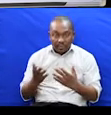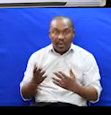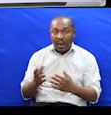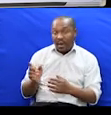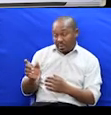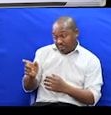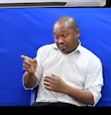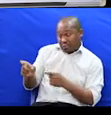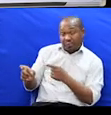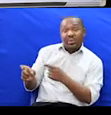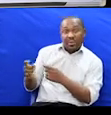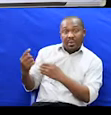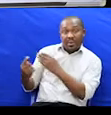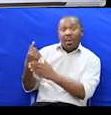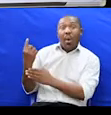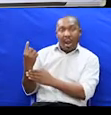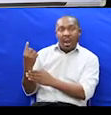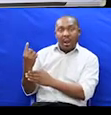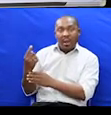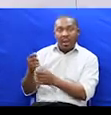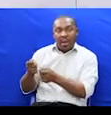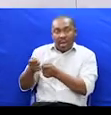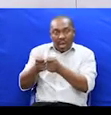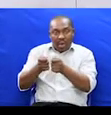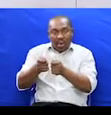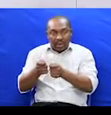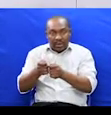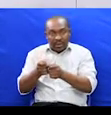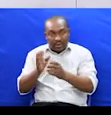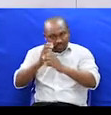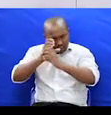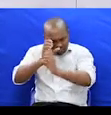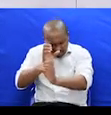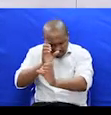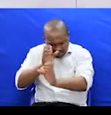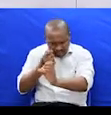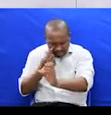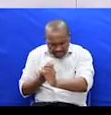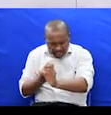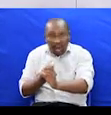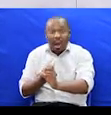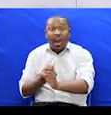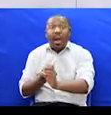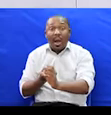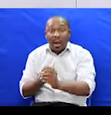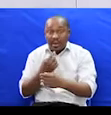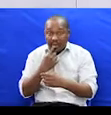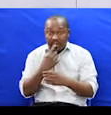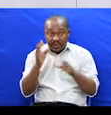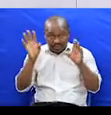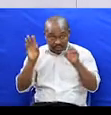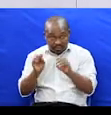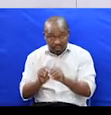was the one who conducted the experiment And he concluded